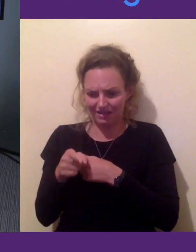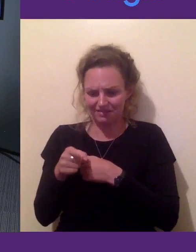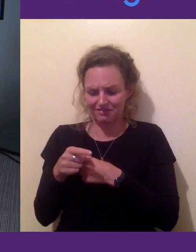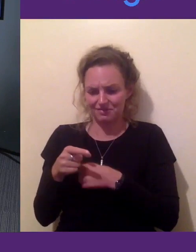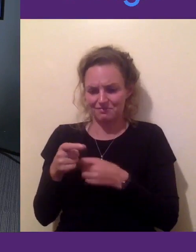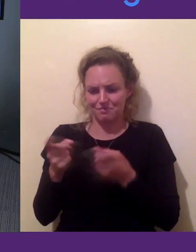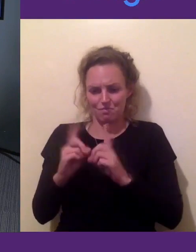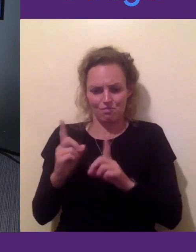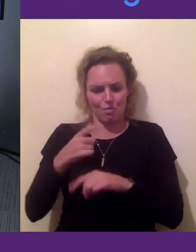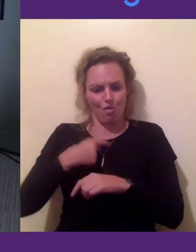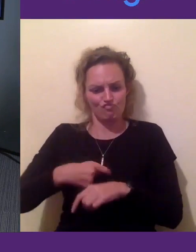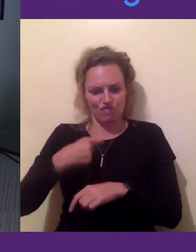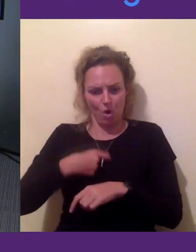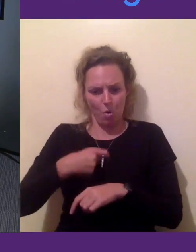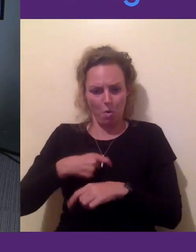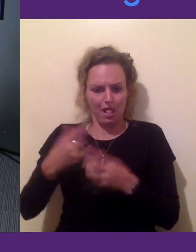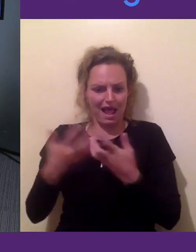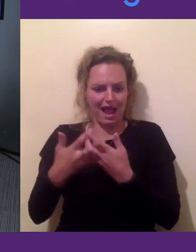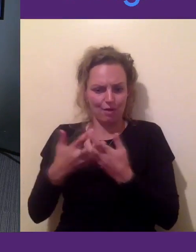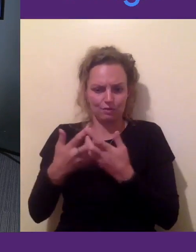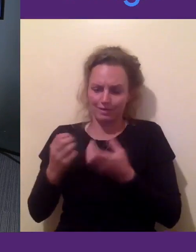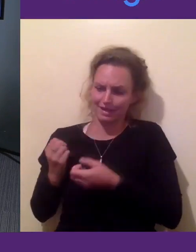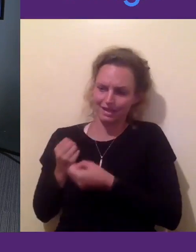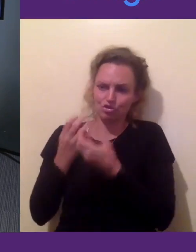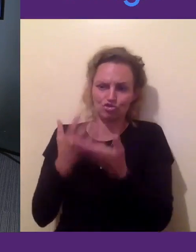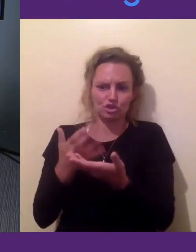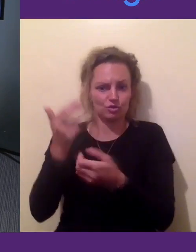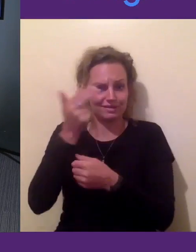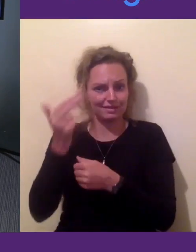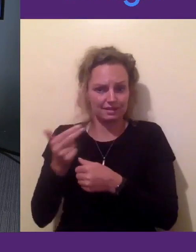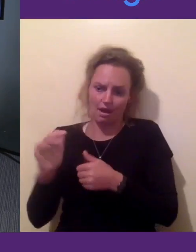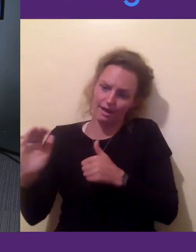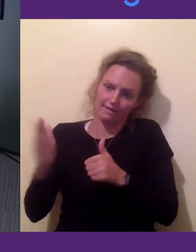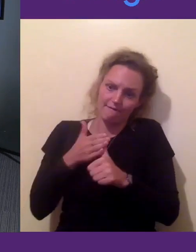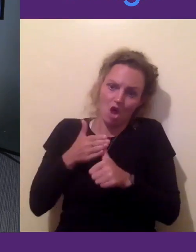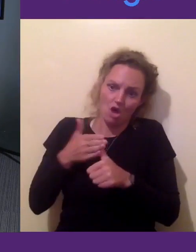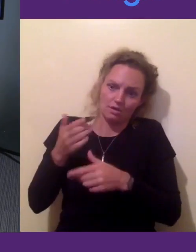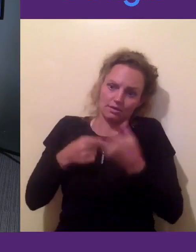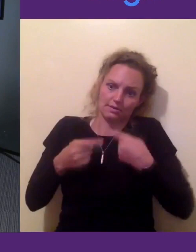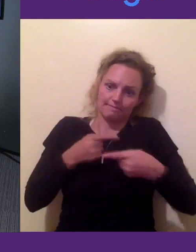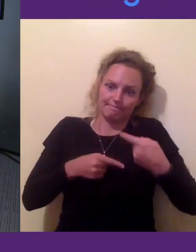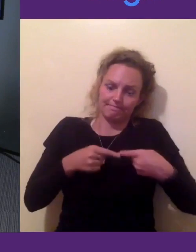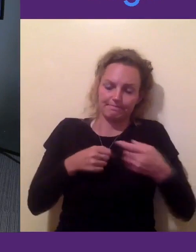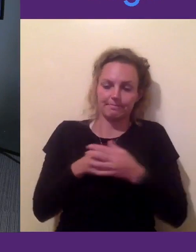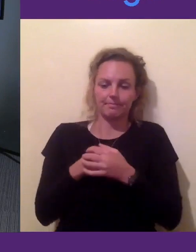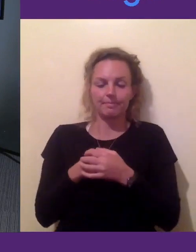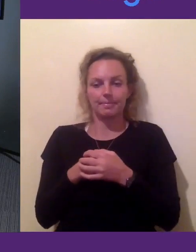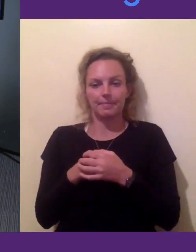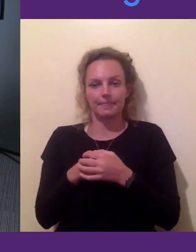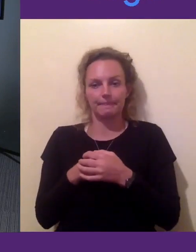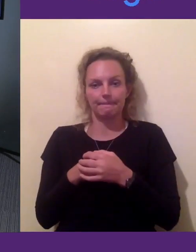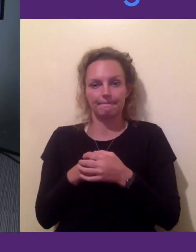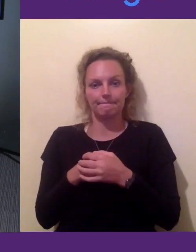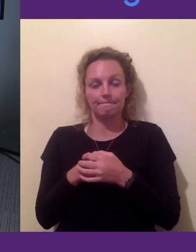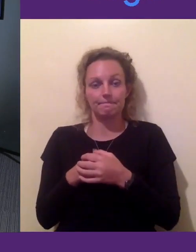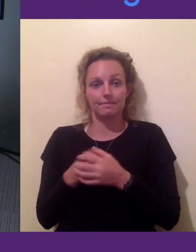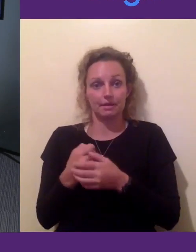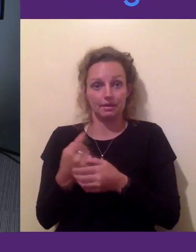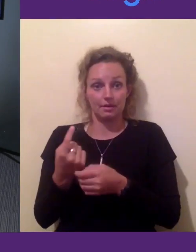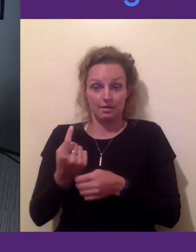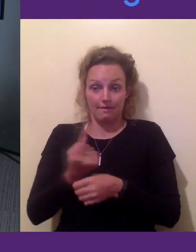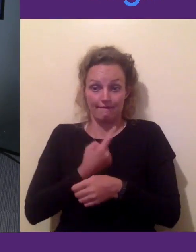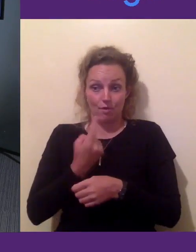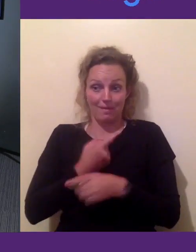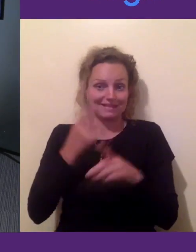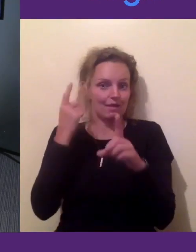as possible in the future? So for me, and this saying, like, nothing about us without us, is a really, really key to my career.